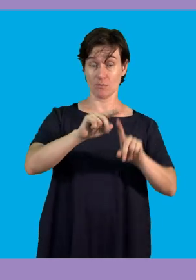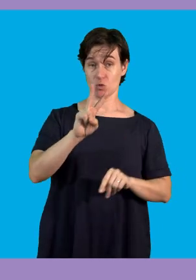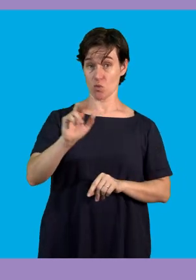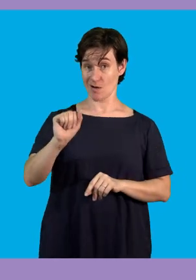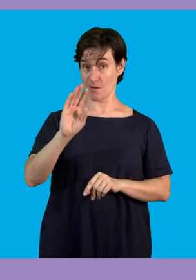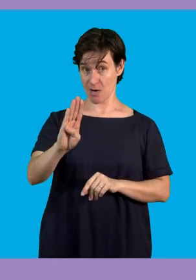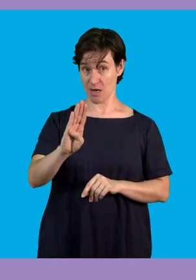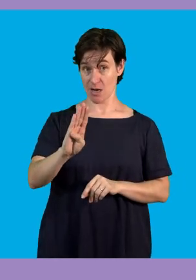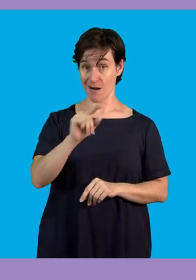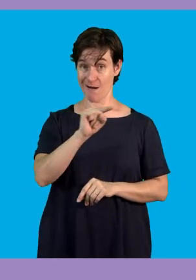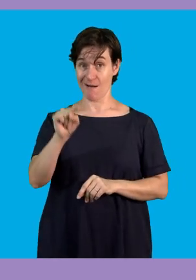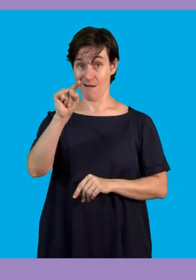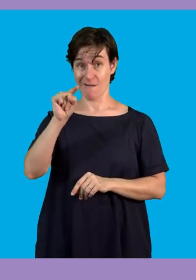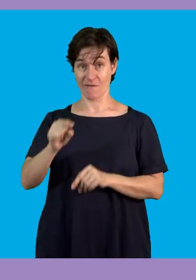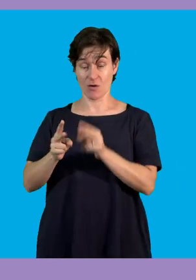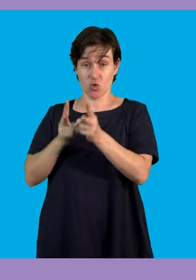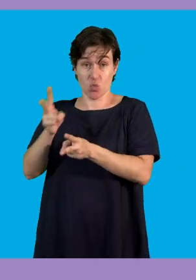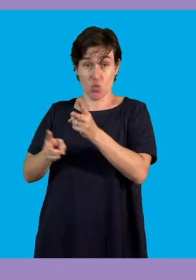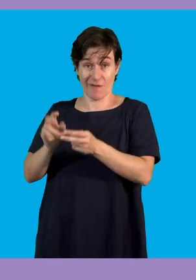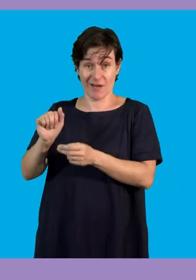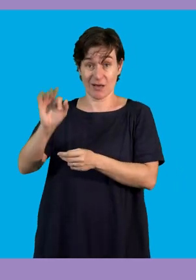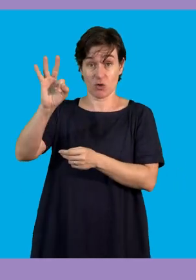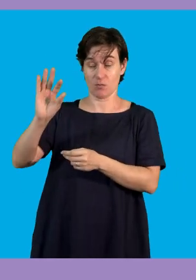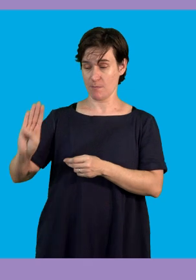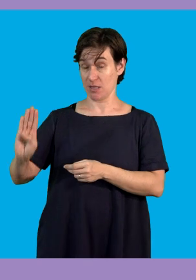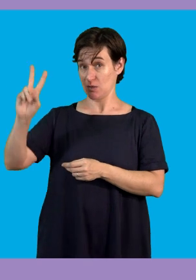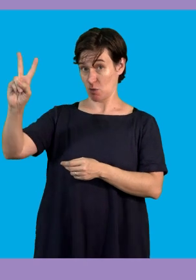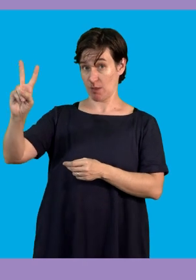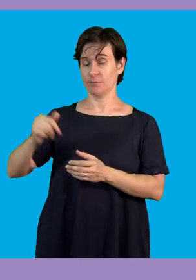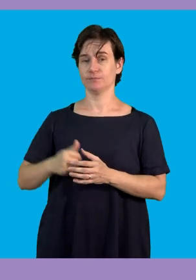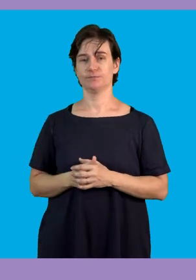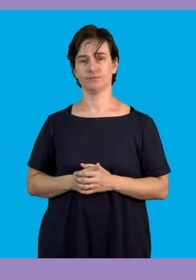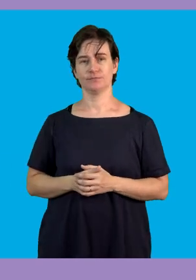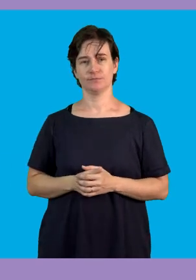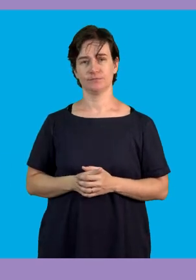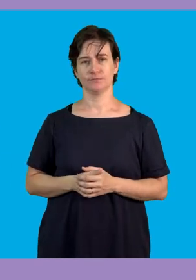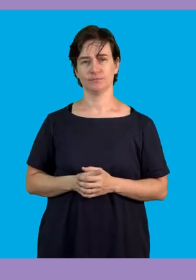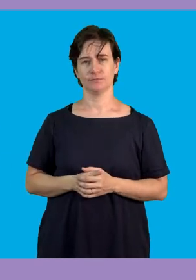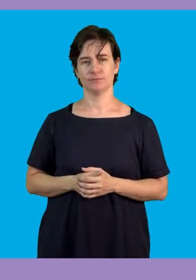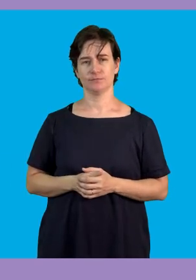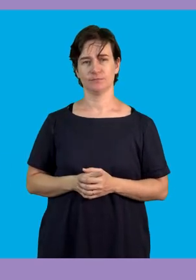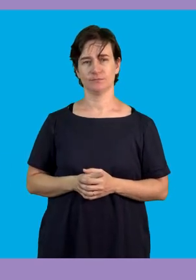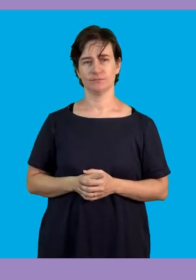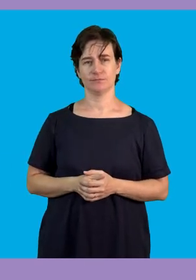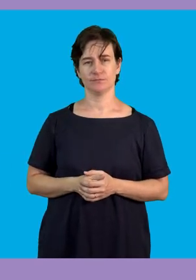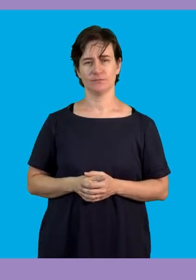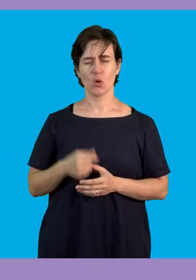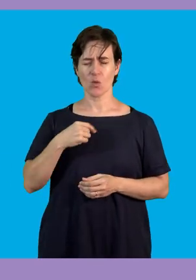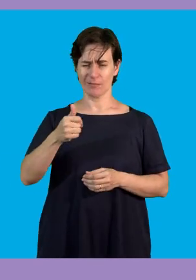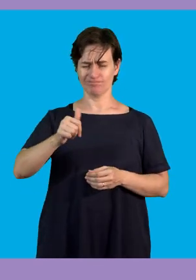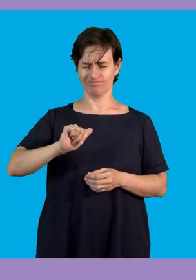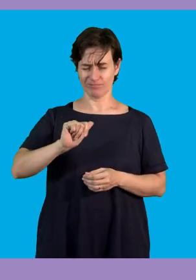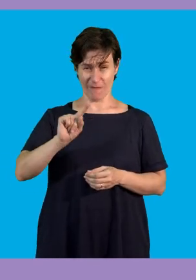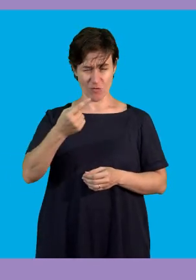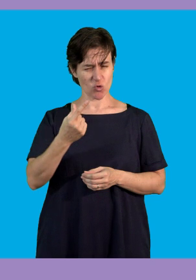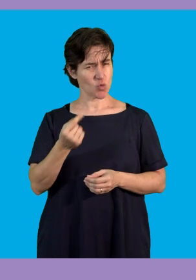by 2ab divided by 12a cubed b squared. So the first part that we need to